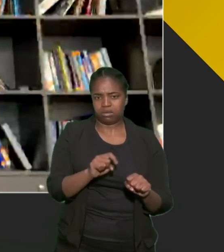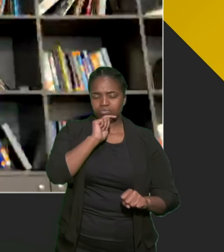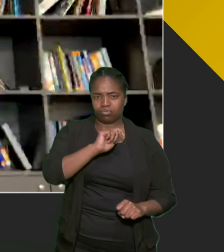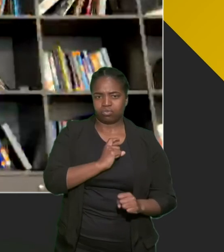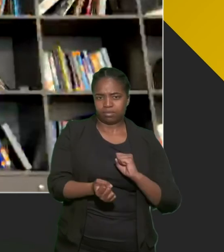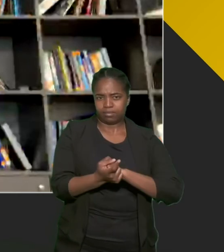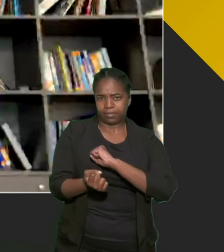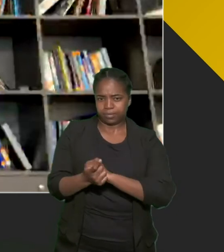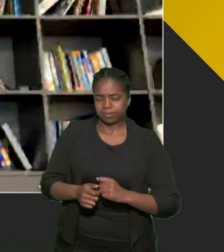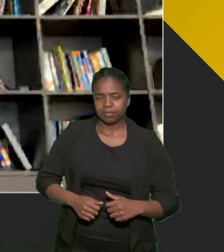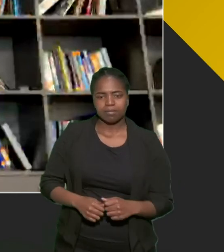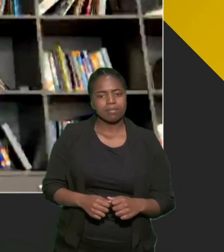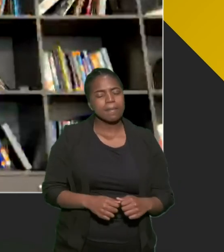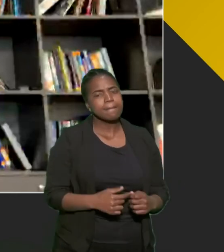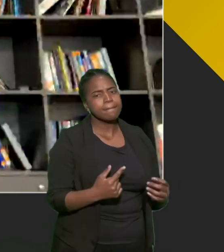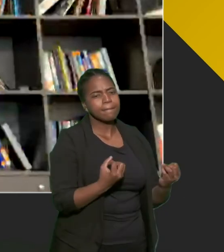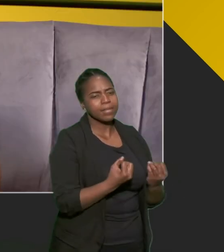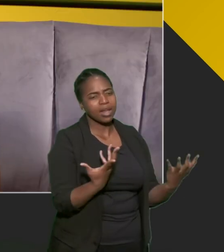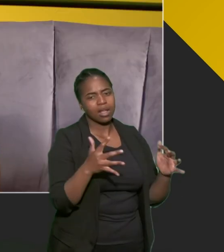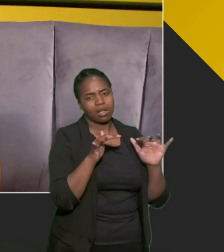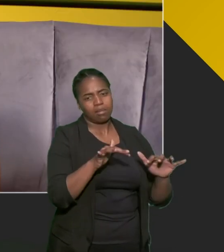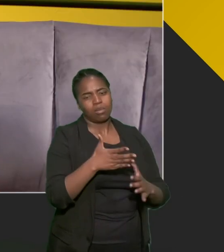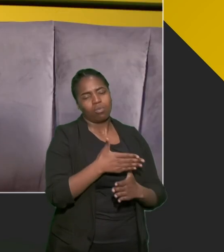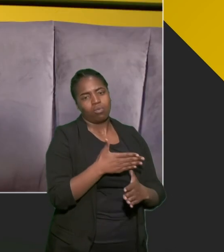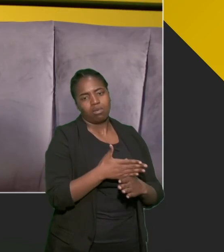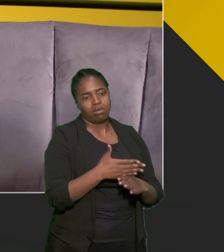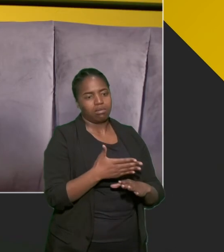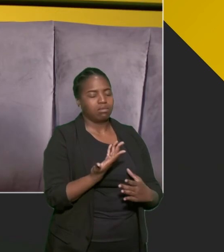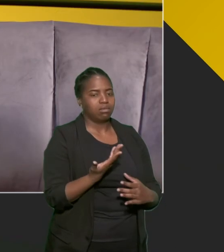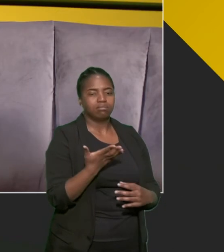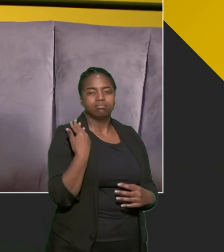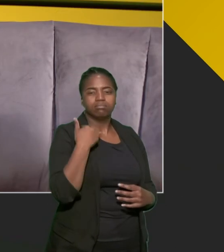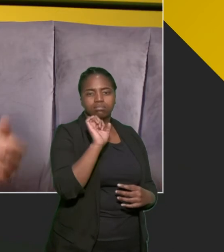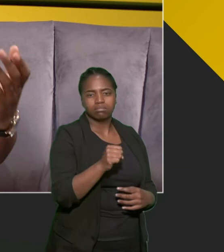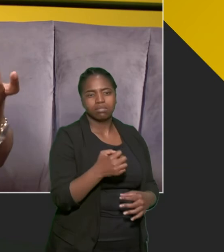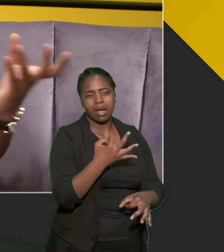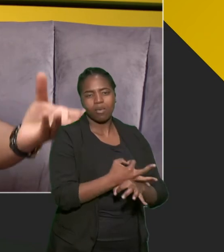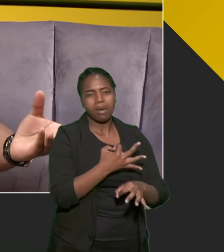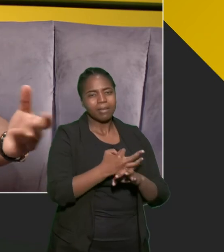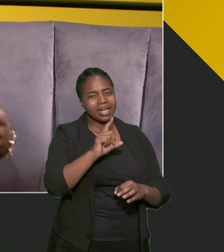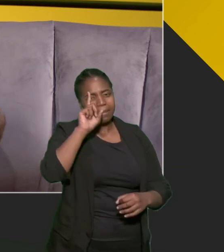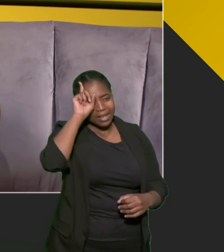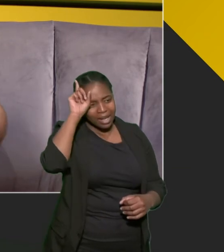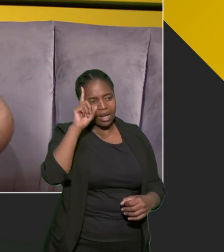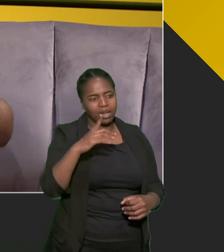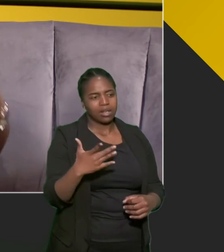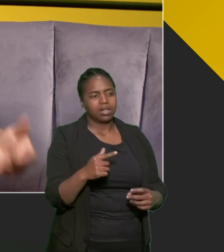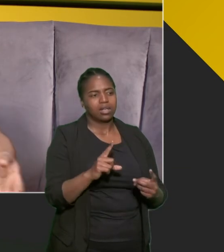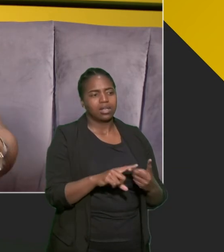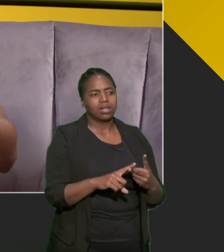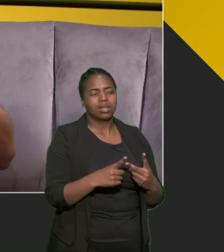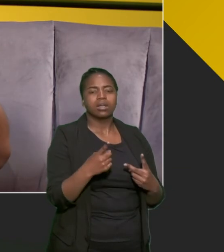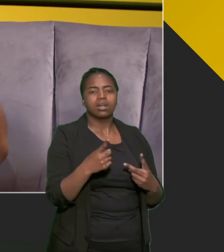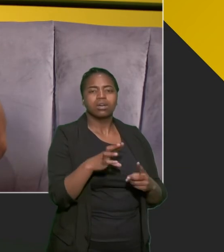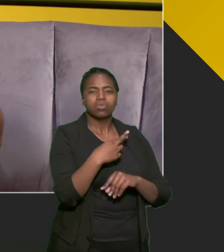as time goes. And Paul, Baninga Bantu have worked before us, Miskrumang leadership. I mean, Abubab Nelson Mandela, they've come and they played the